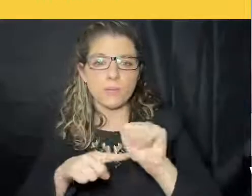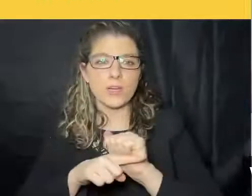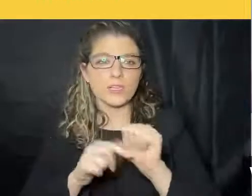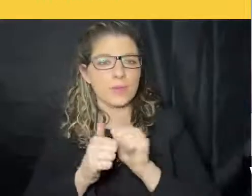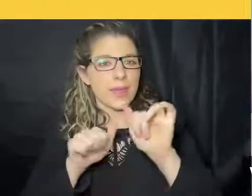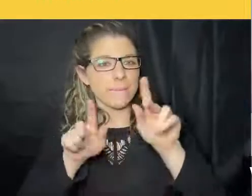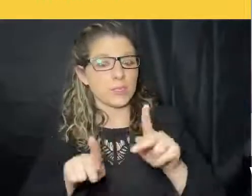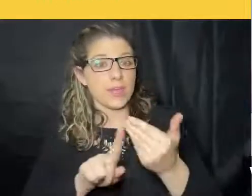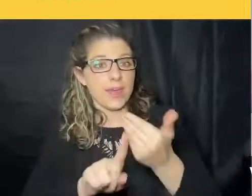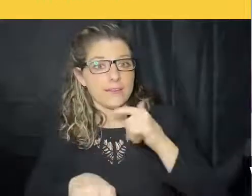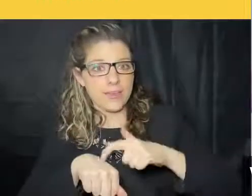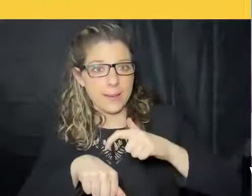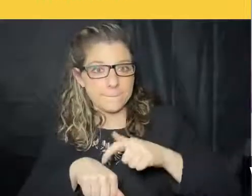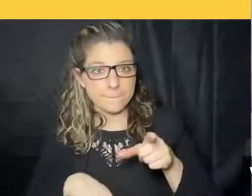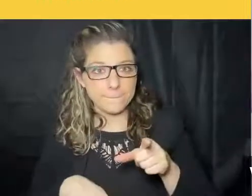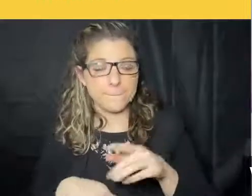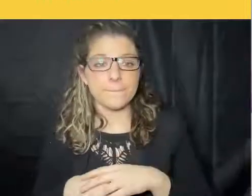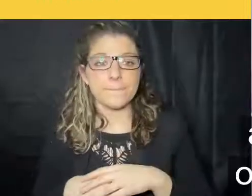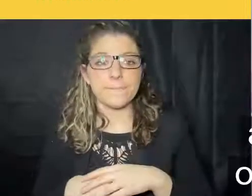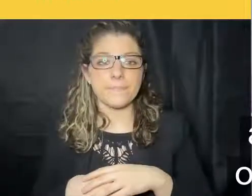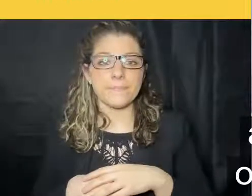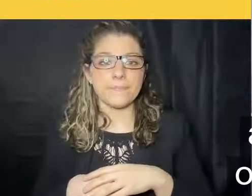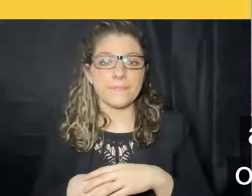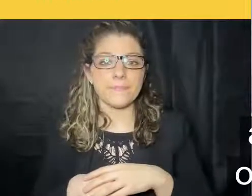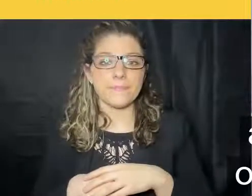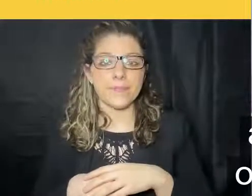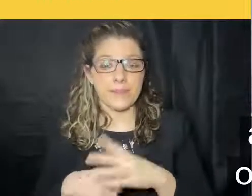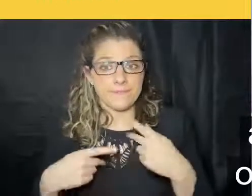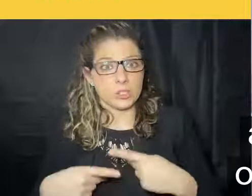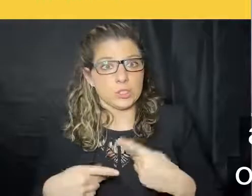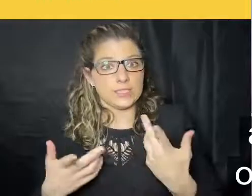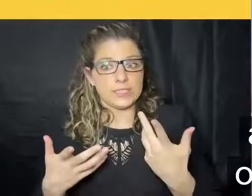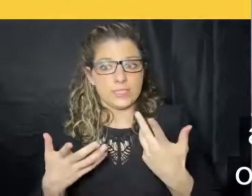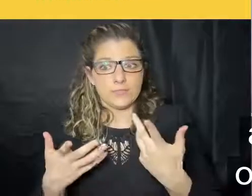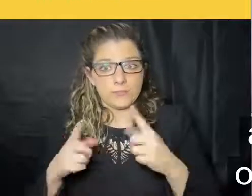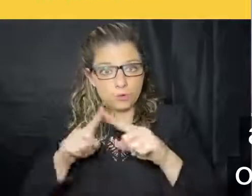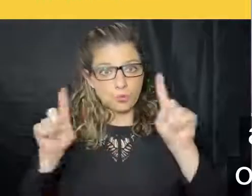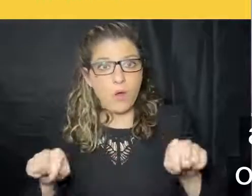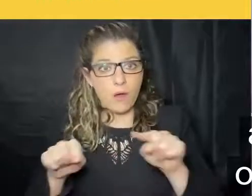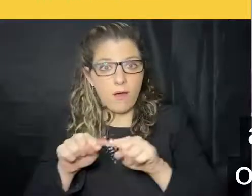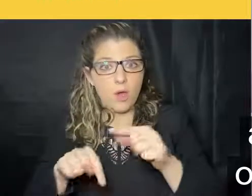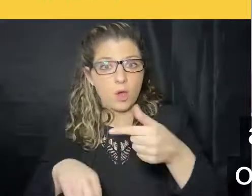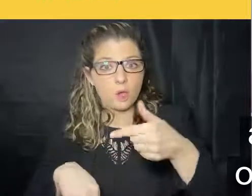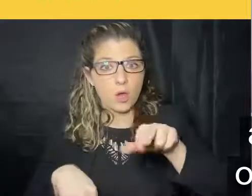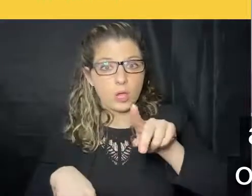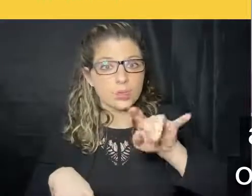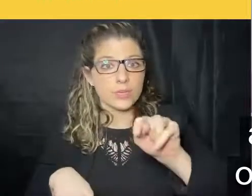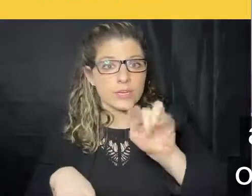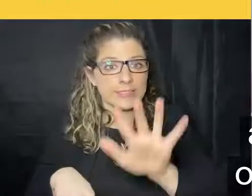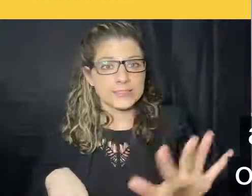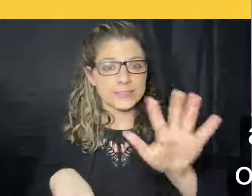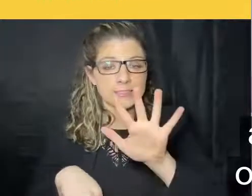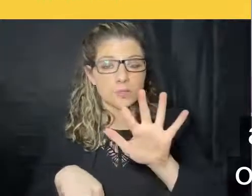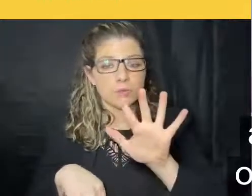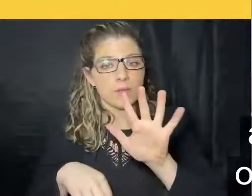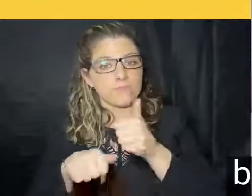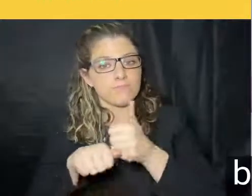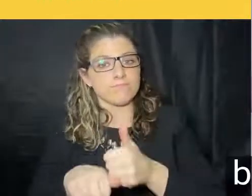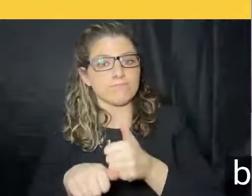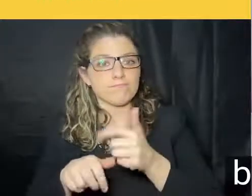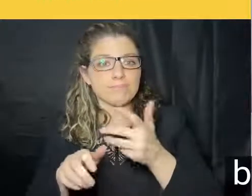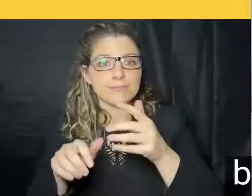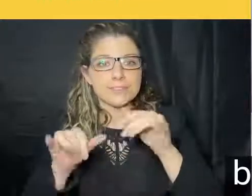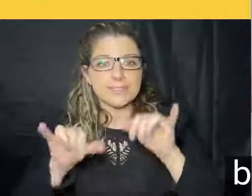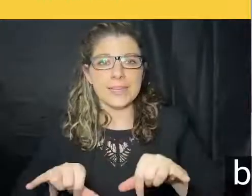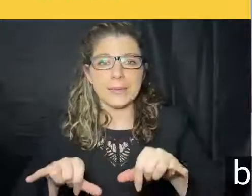you practice with that person ahead of time and physically draw quadrants respond to this so that you can just go by